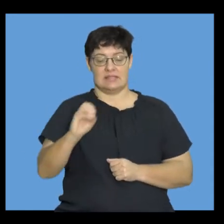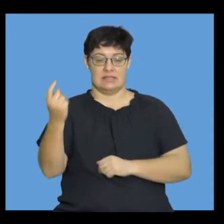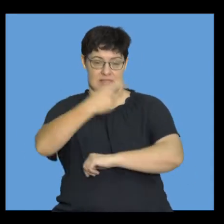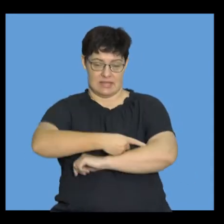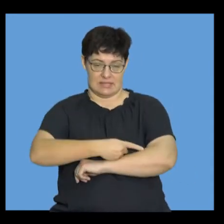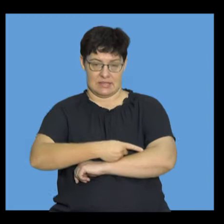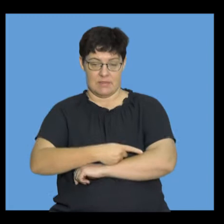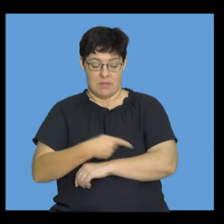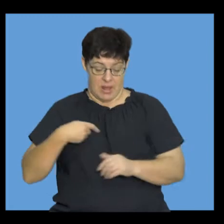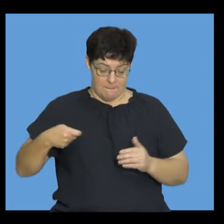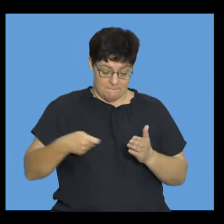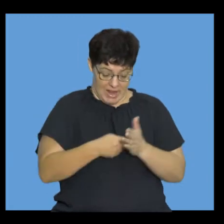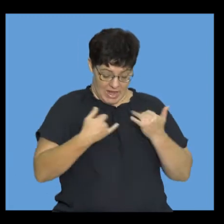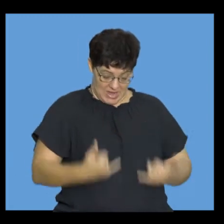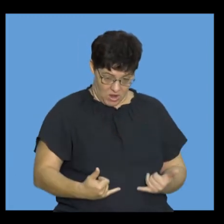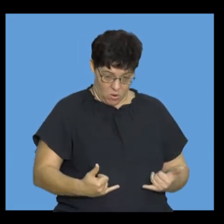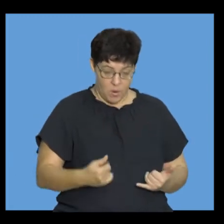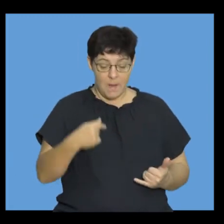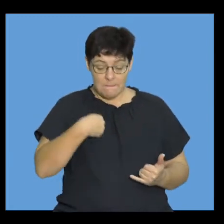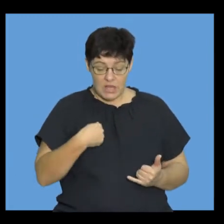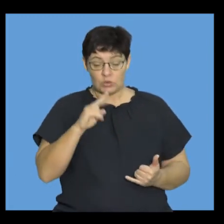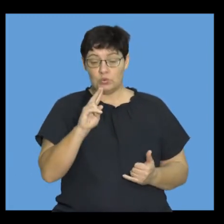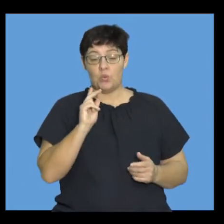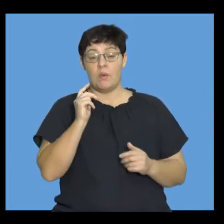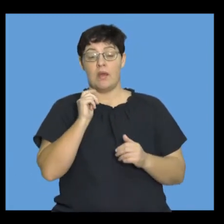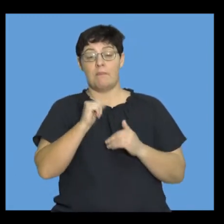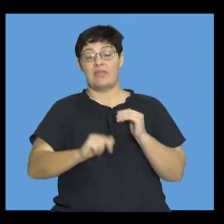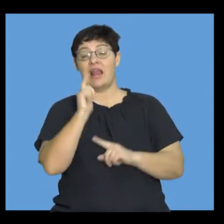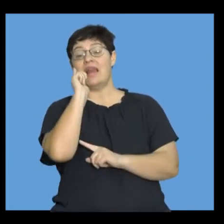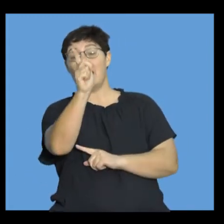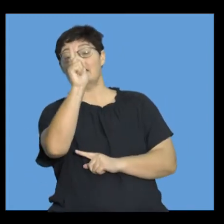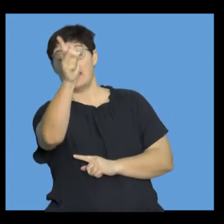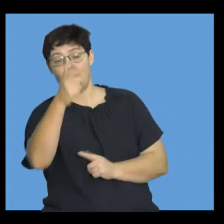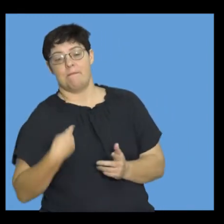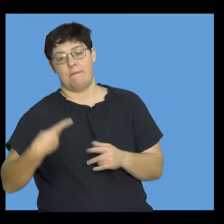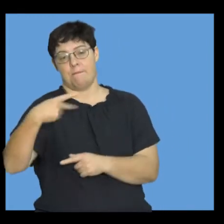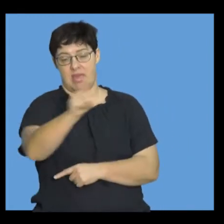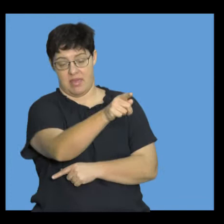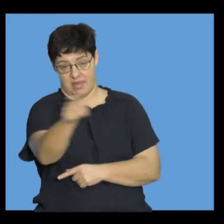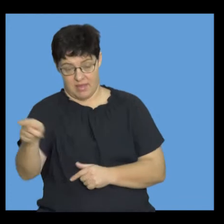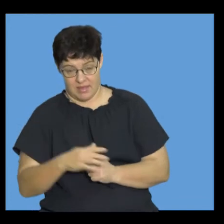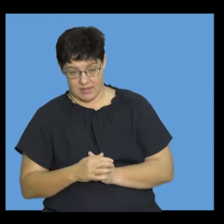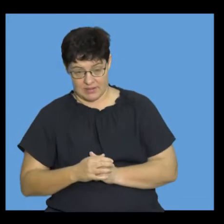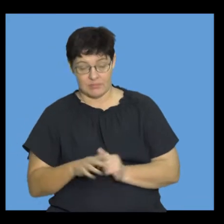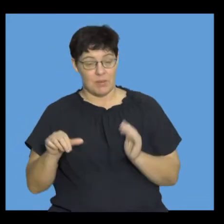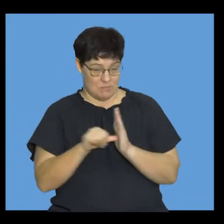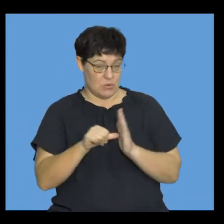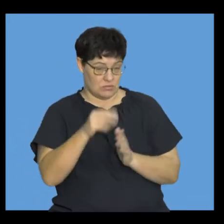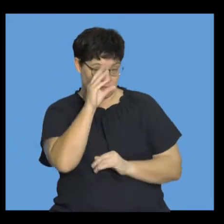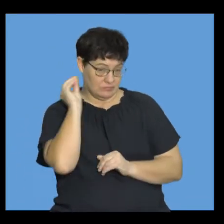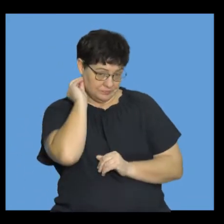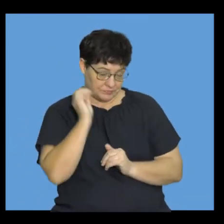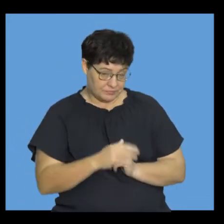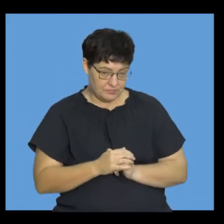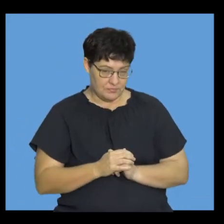months after the month of purchase. Okay? That's important. So if we